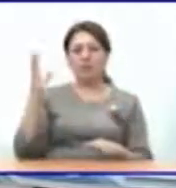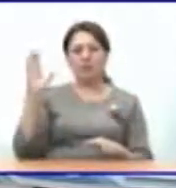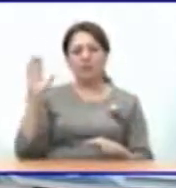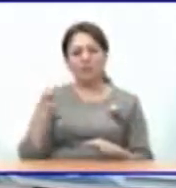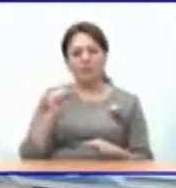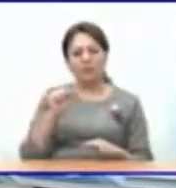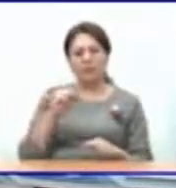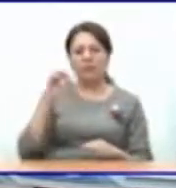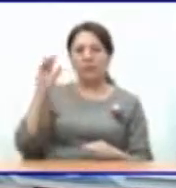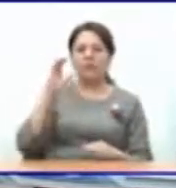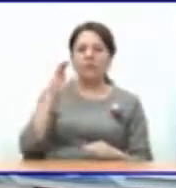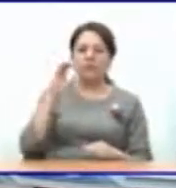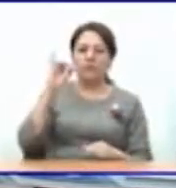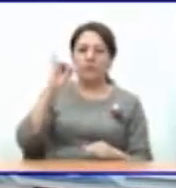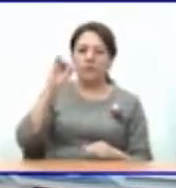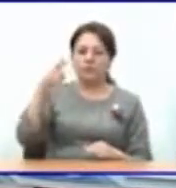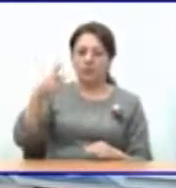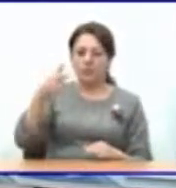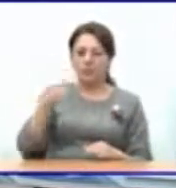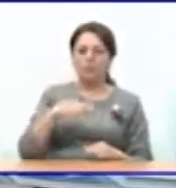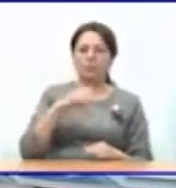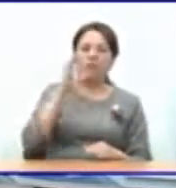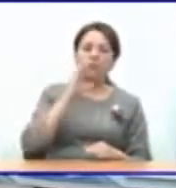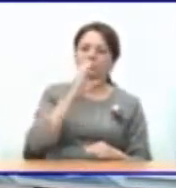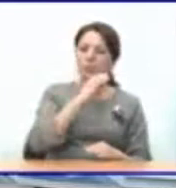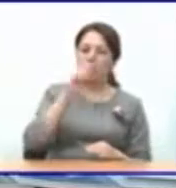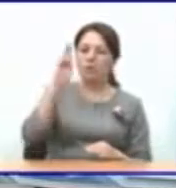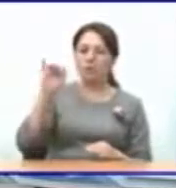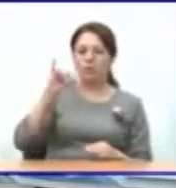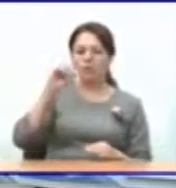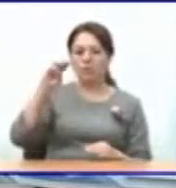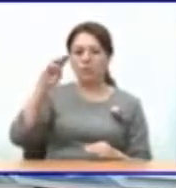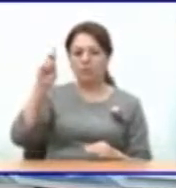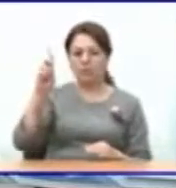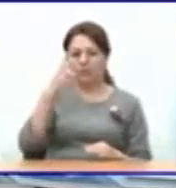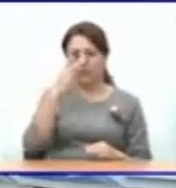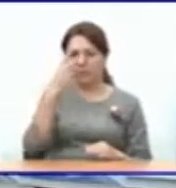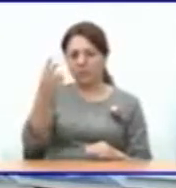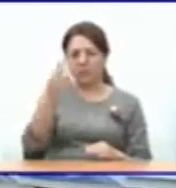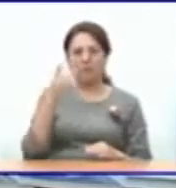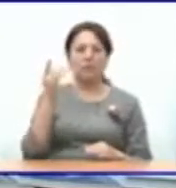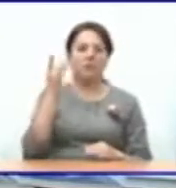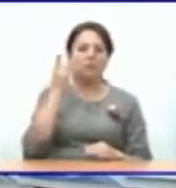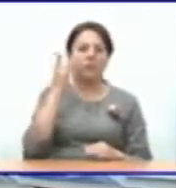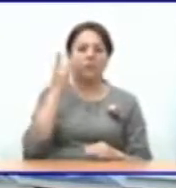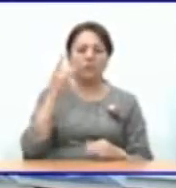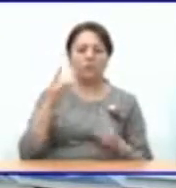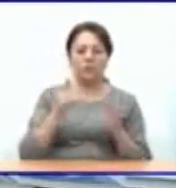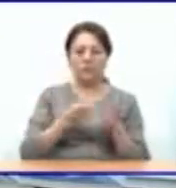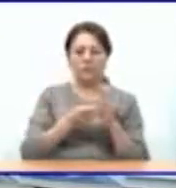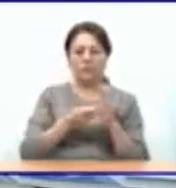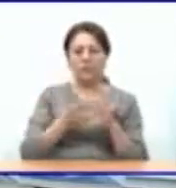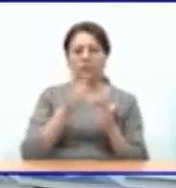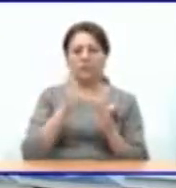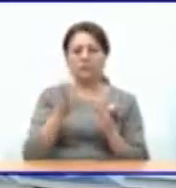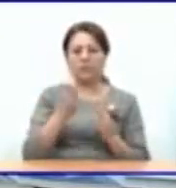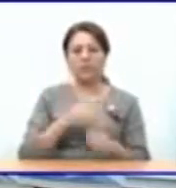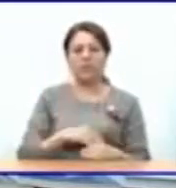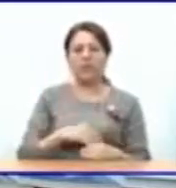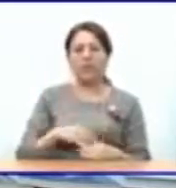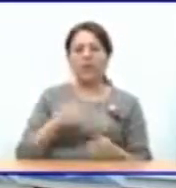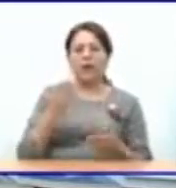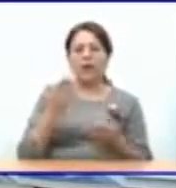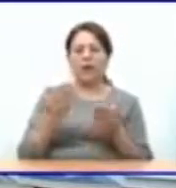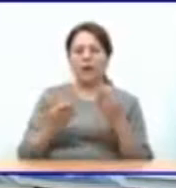yerning janubiy va shimoliy qutblarini to'g'ri ko'rsatadigan magnit doimiy magnitdir. Agarda magnit